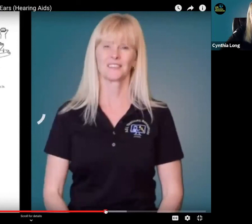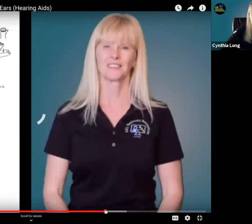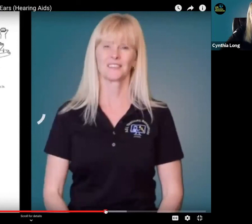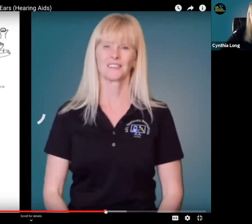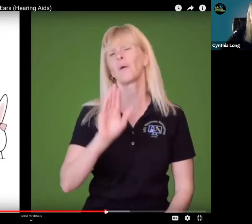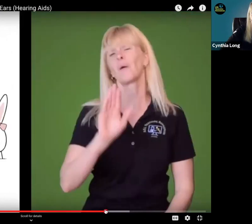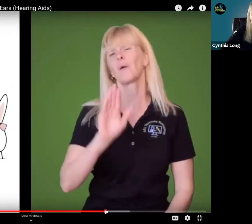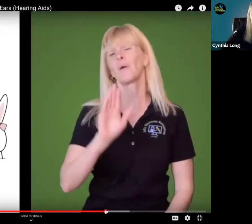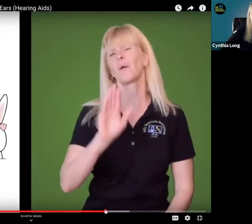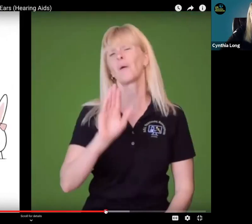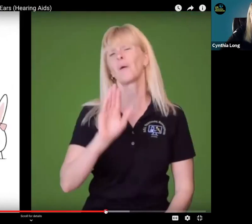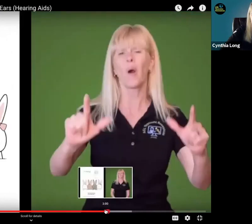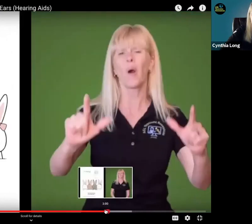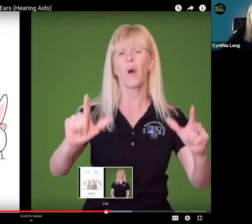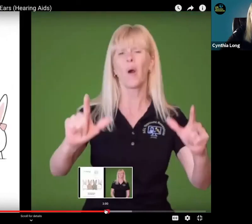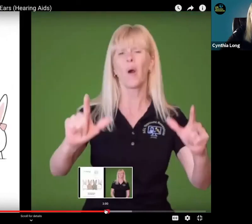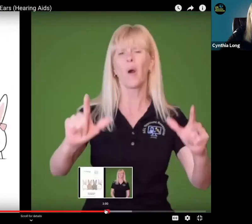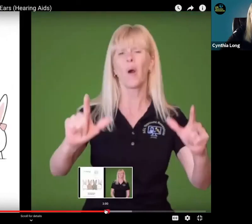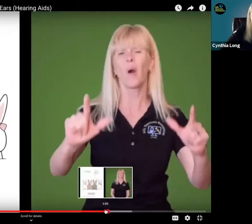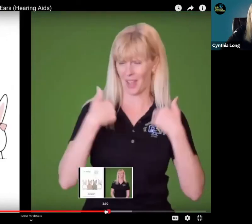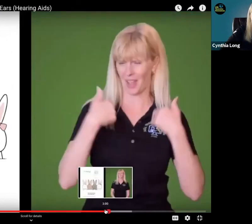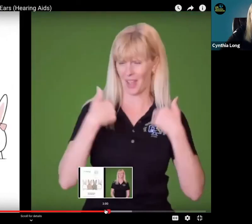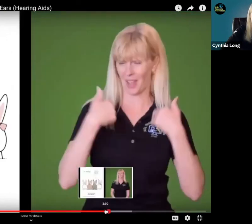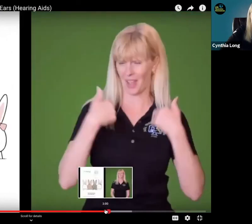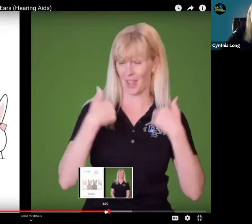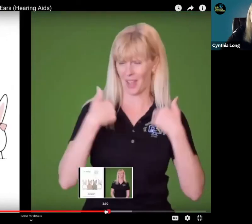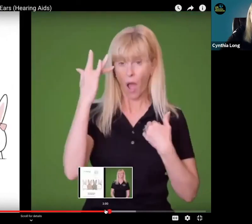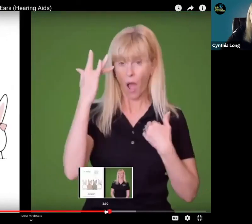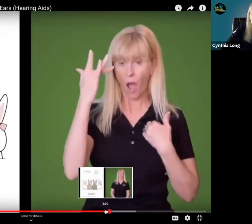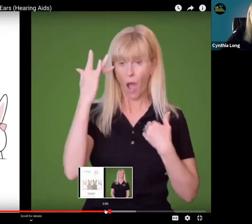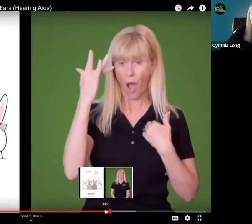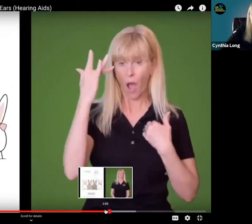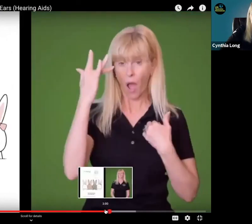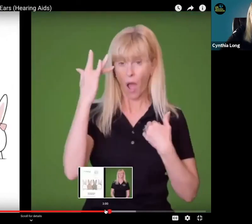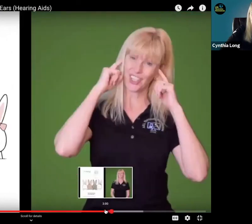Have ears so we can hear.